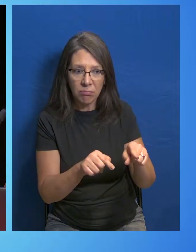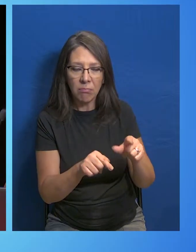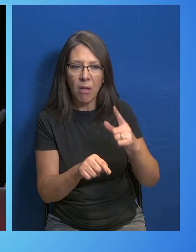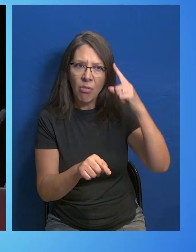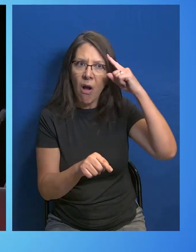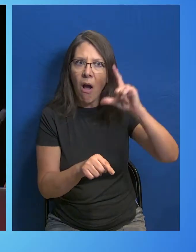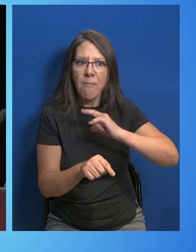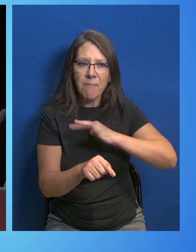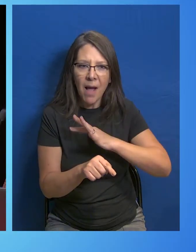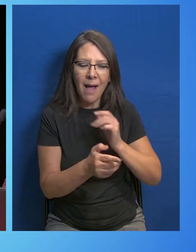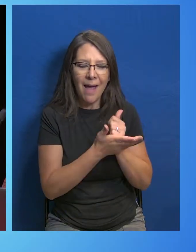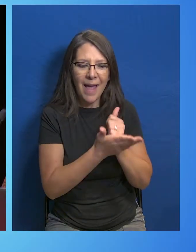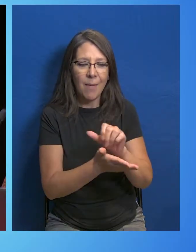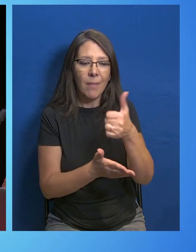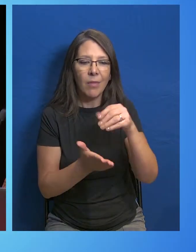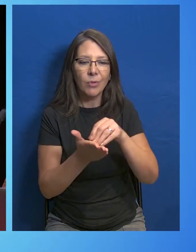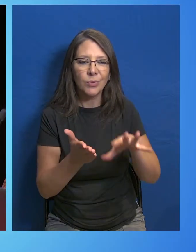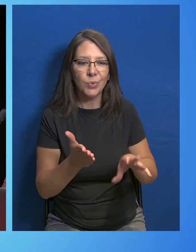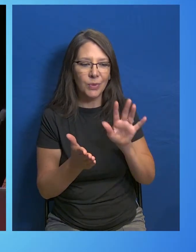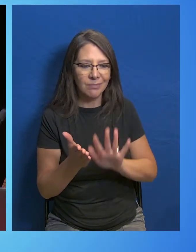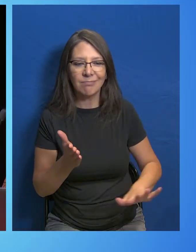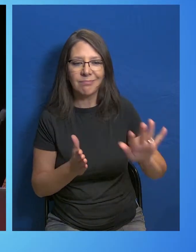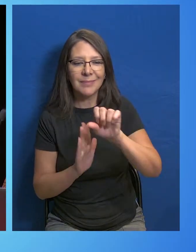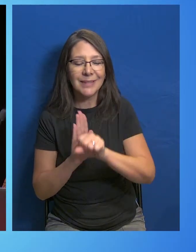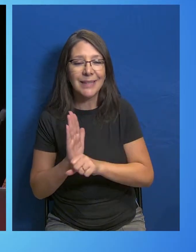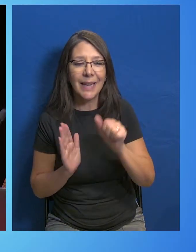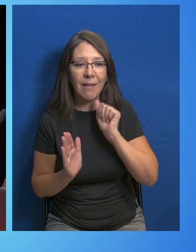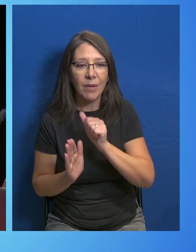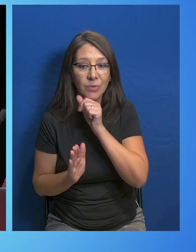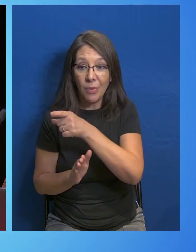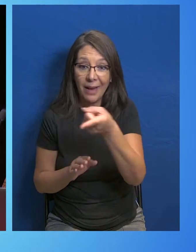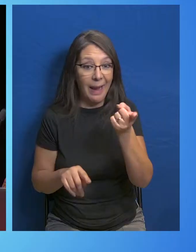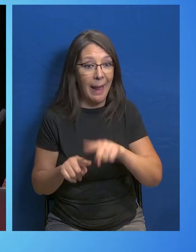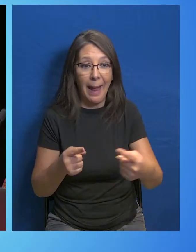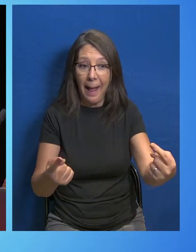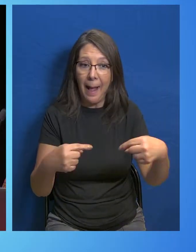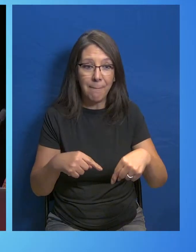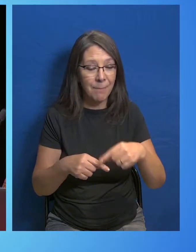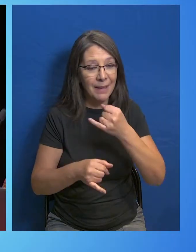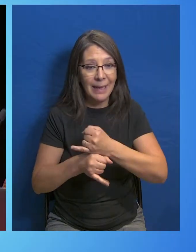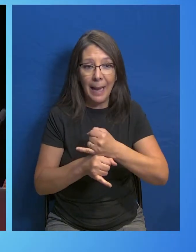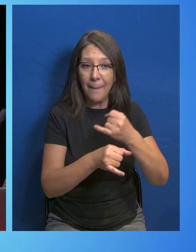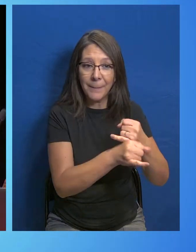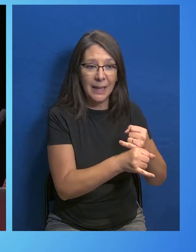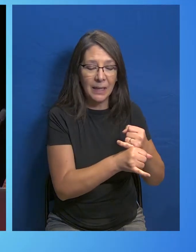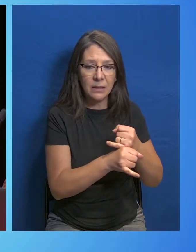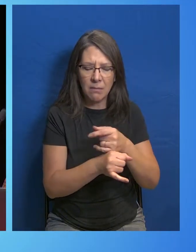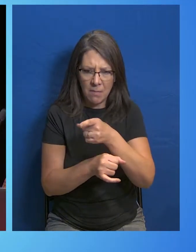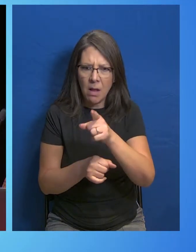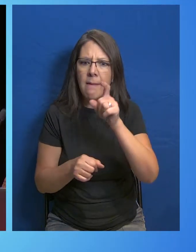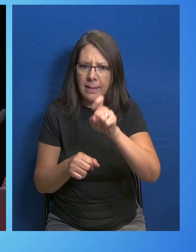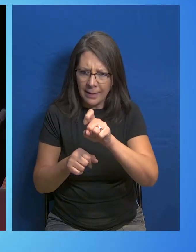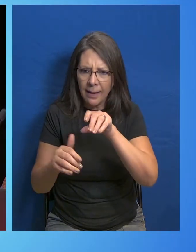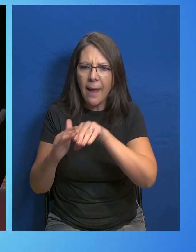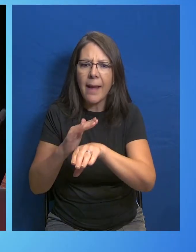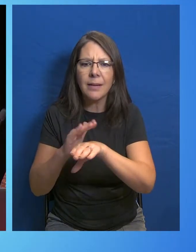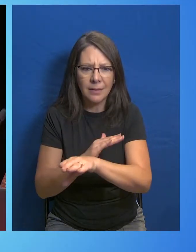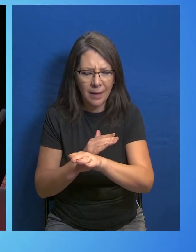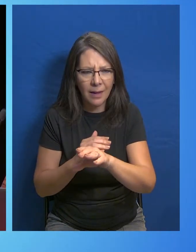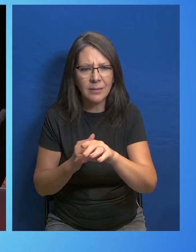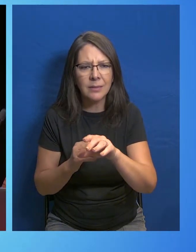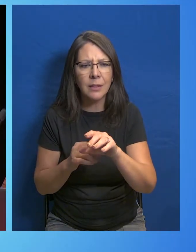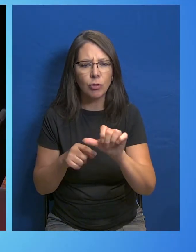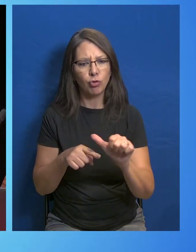across Arizona who did not need the services of the 2 campuses, but still needed access to trained VI or DHH